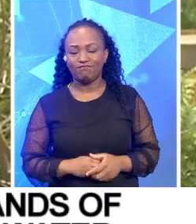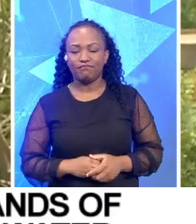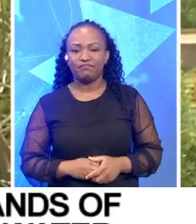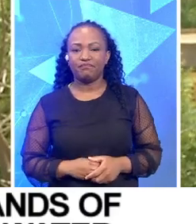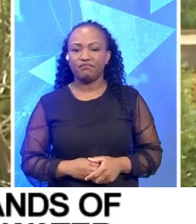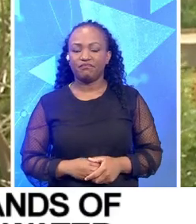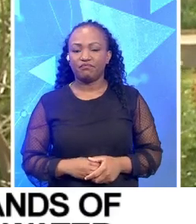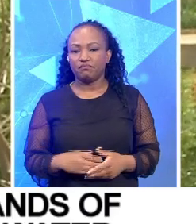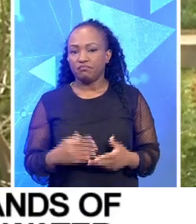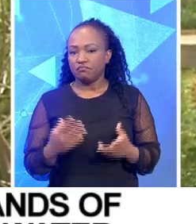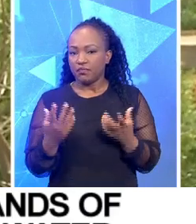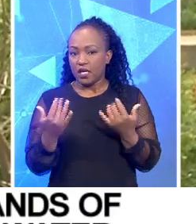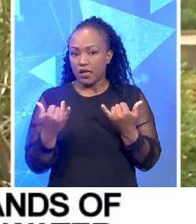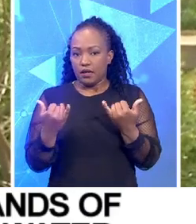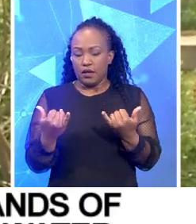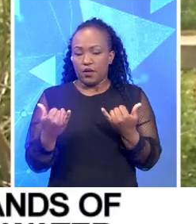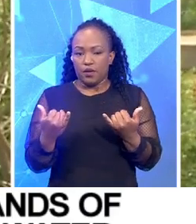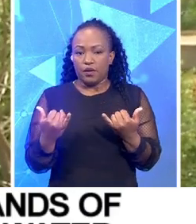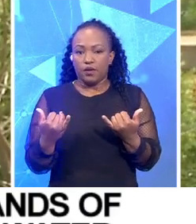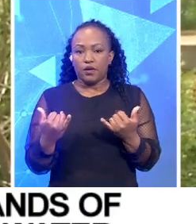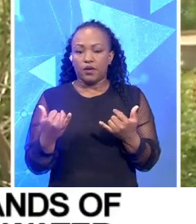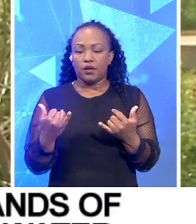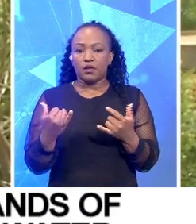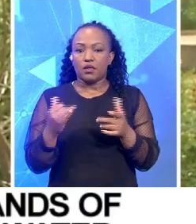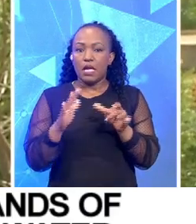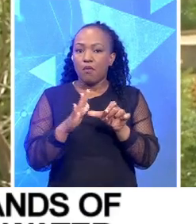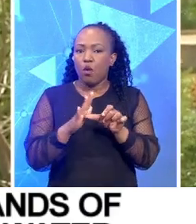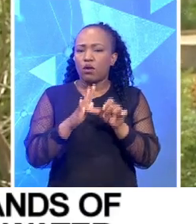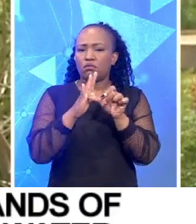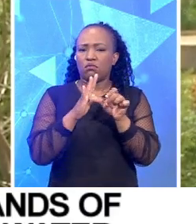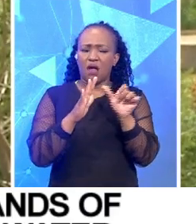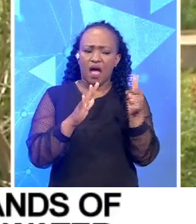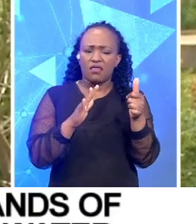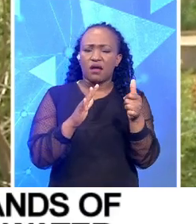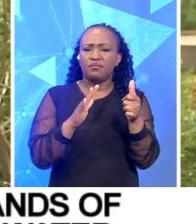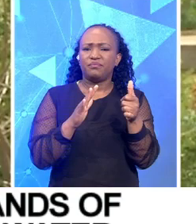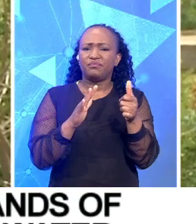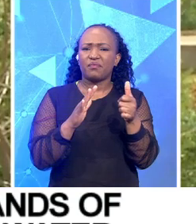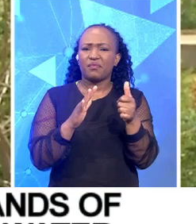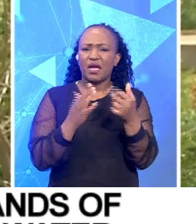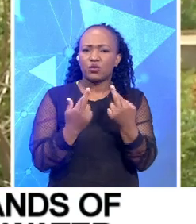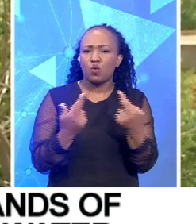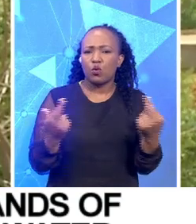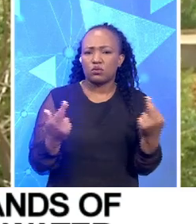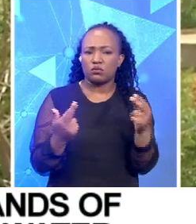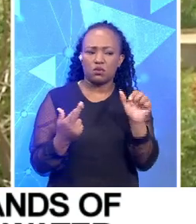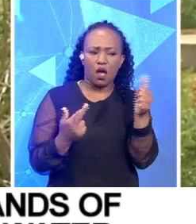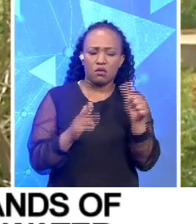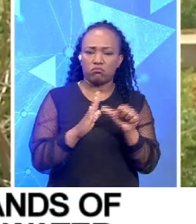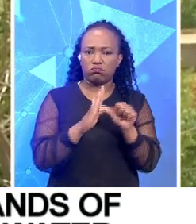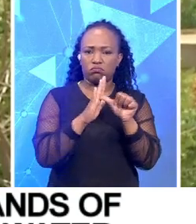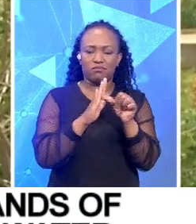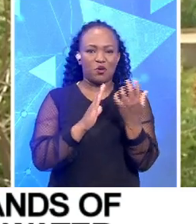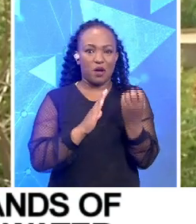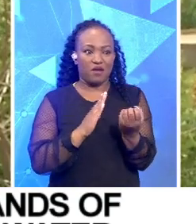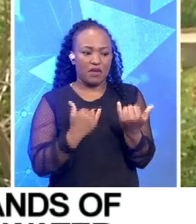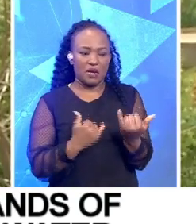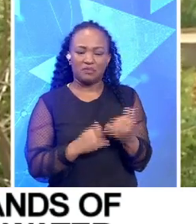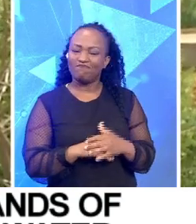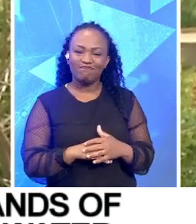not have the luxury of these important sources having to